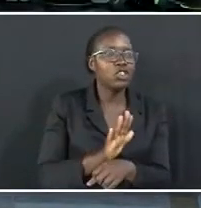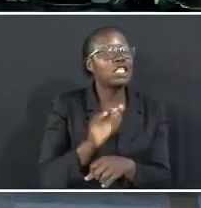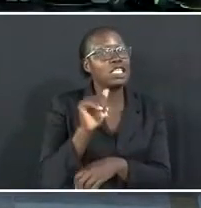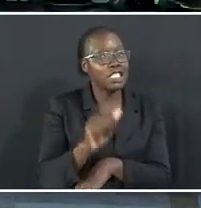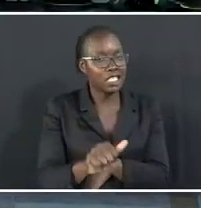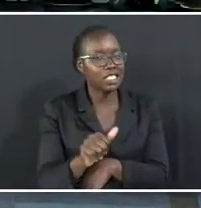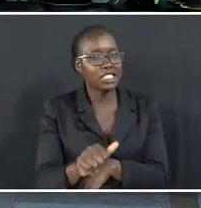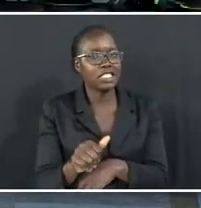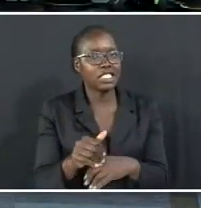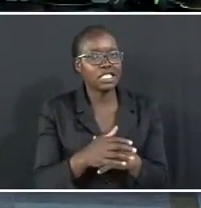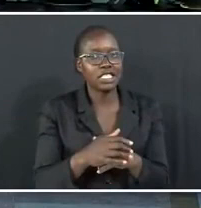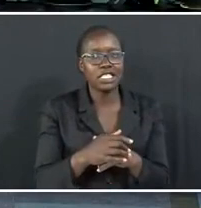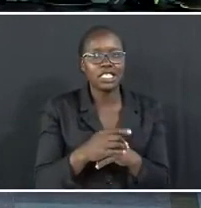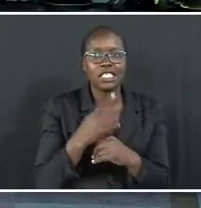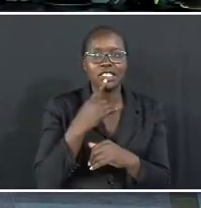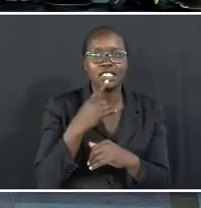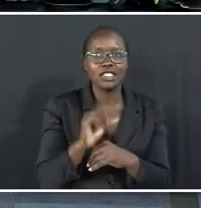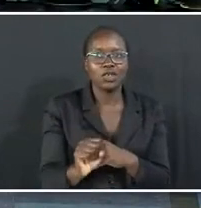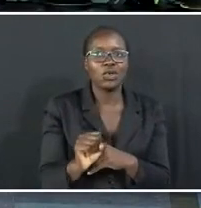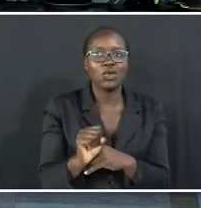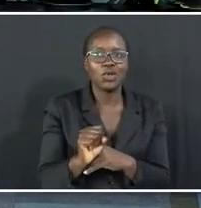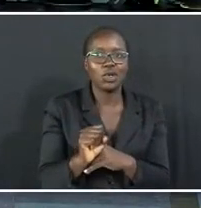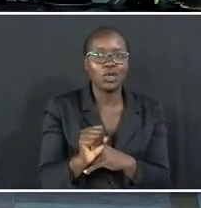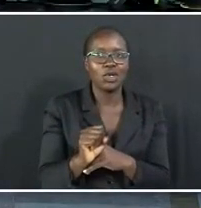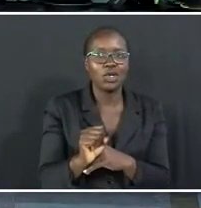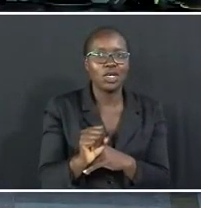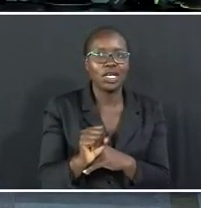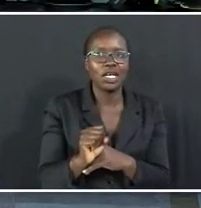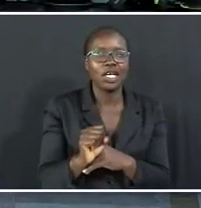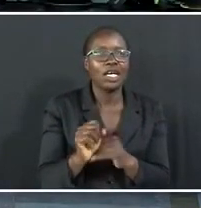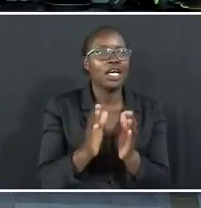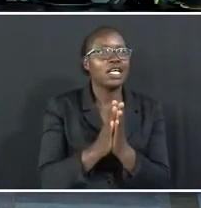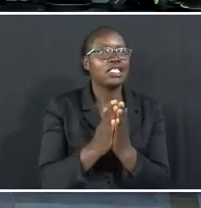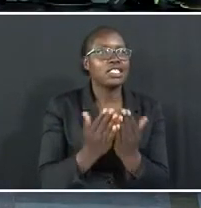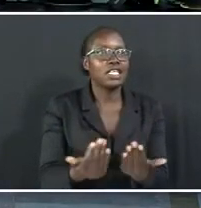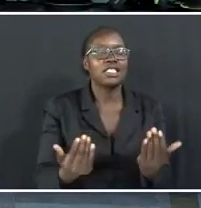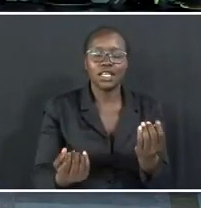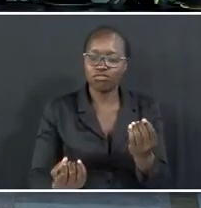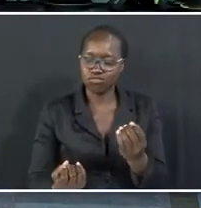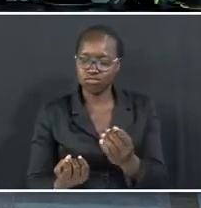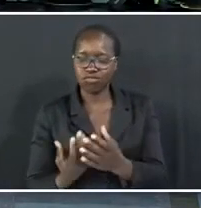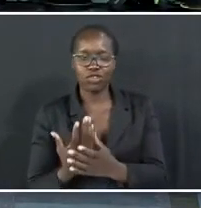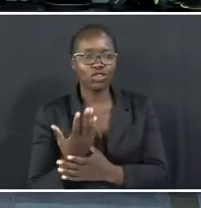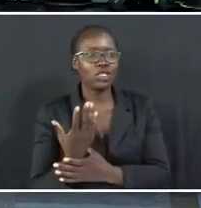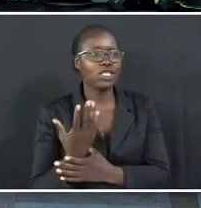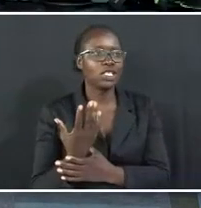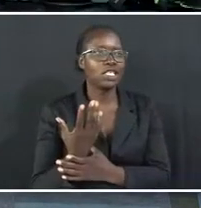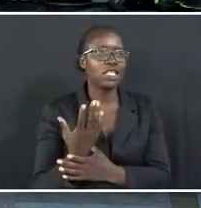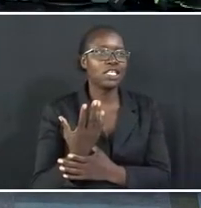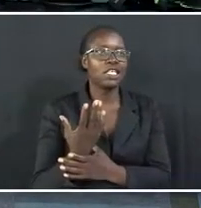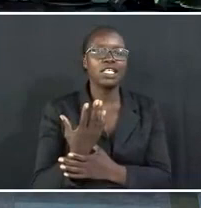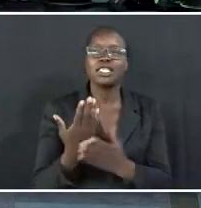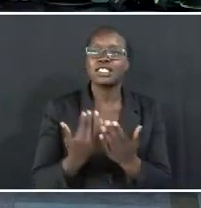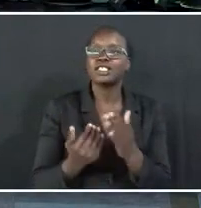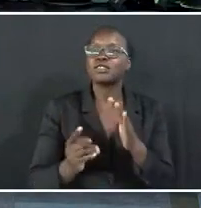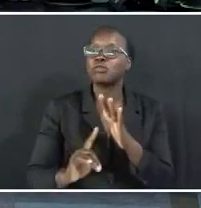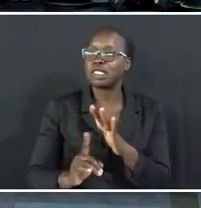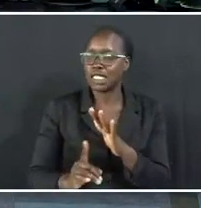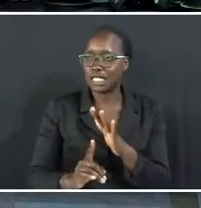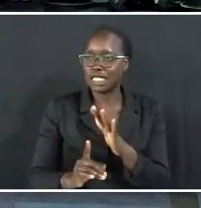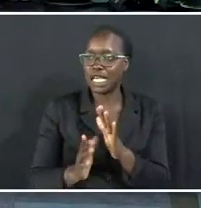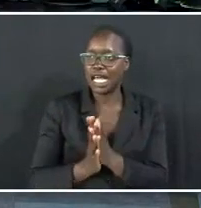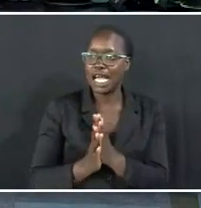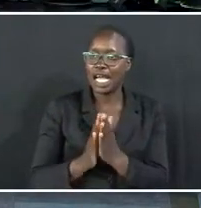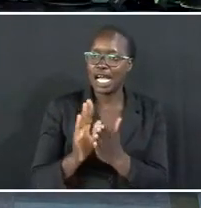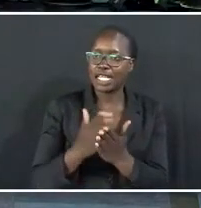Yes. So, as a kid, growing up in the children ministry, I